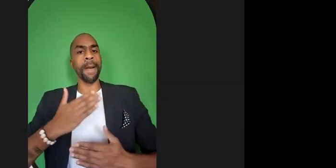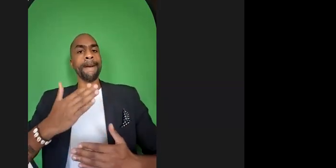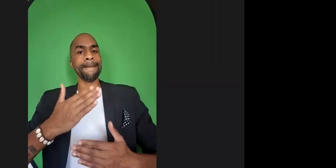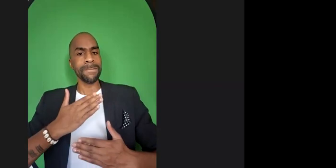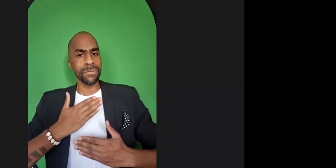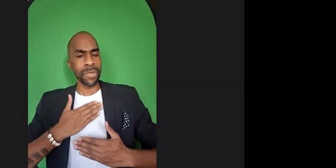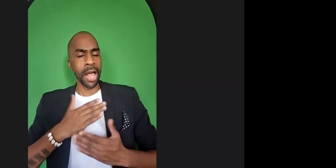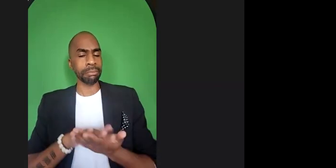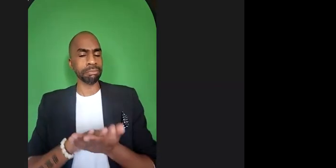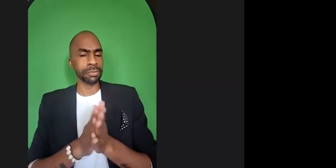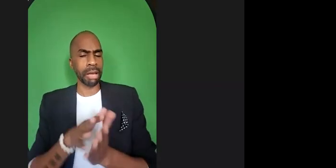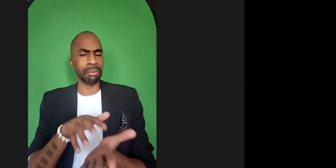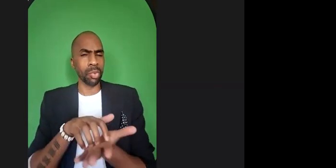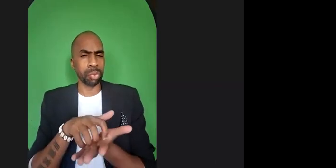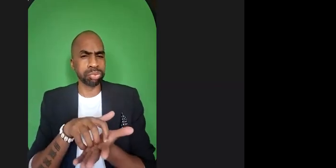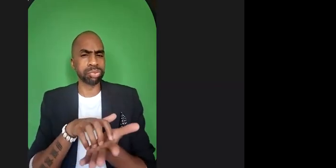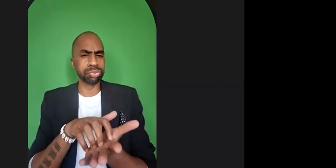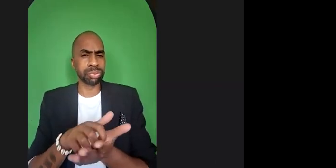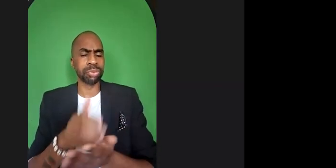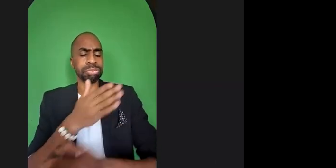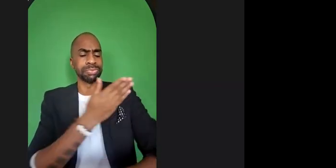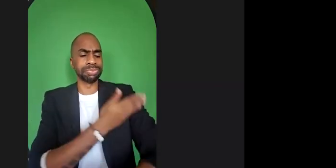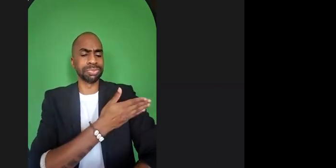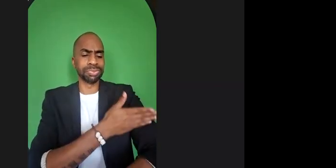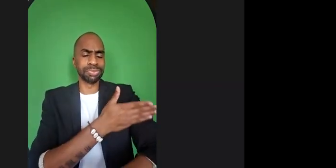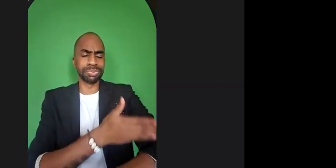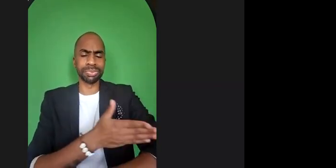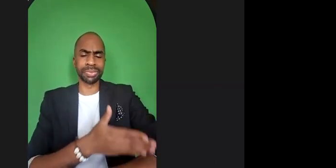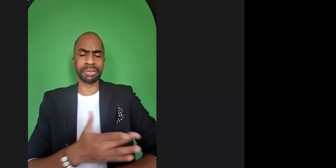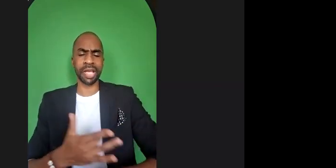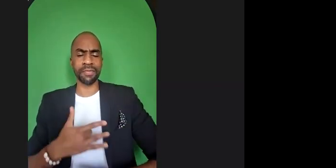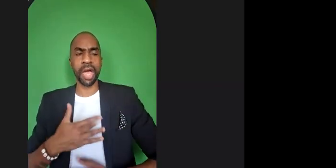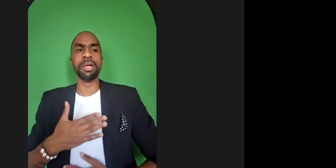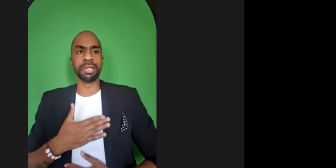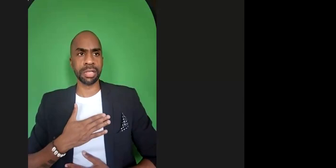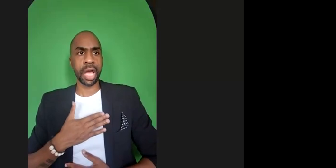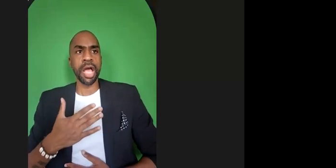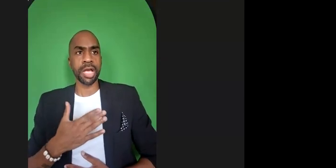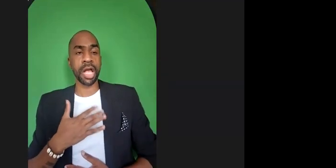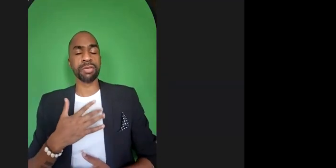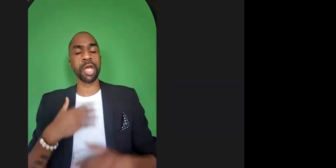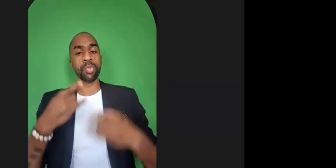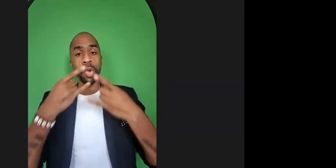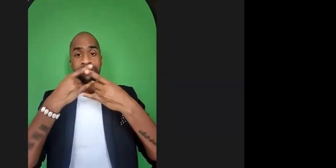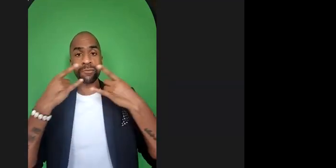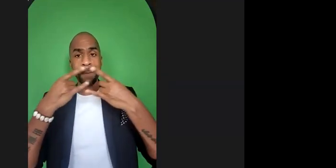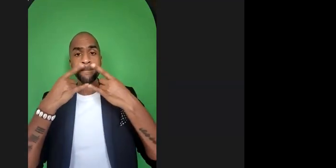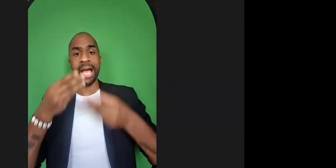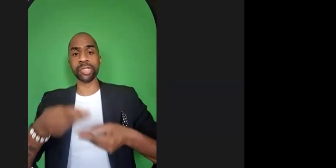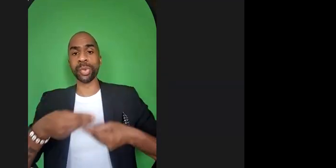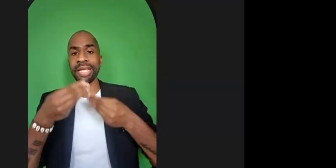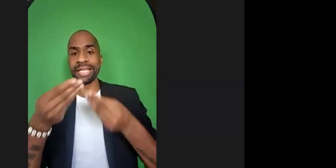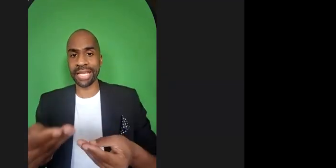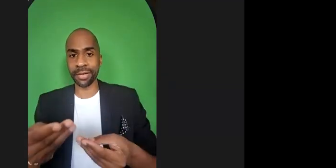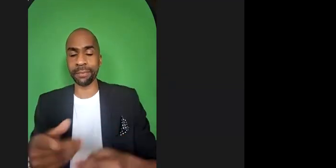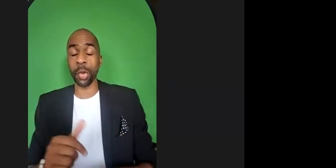weaker, and particularly if people feel short of breath, they're often given a mask to support their breathing. That's called